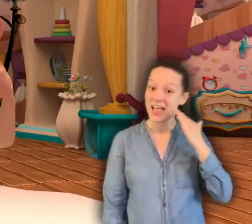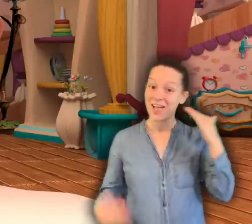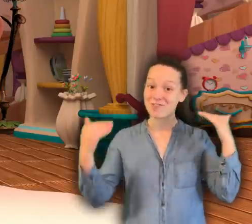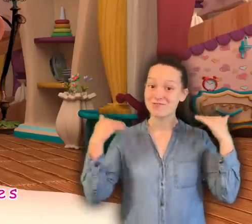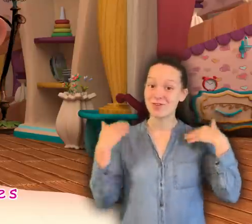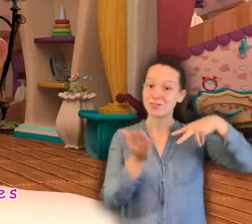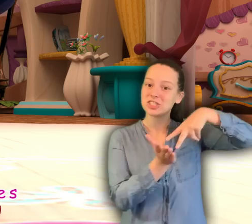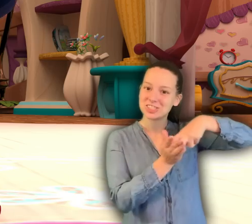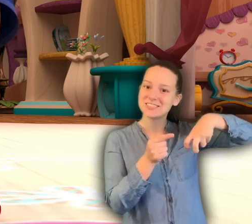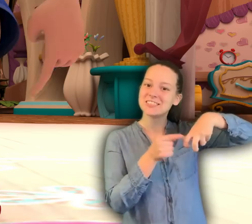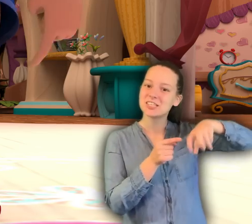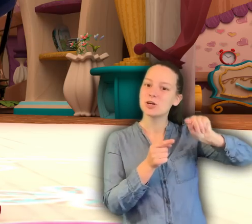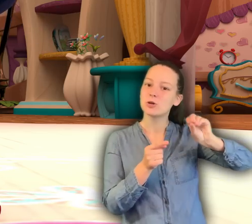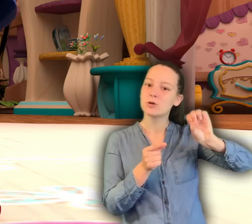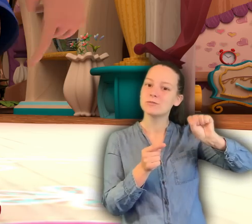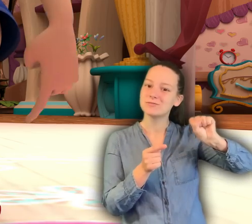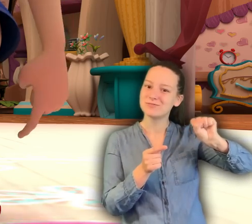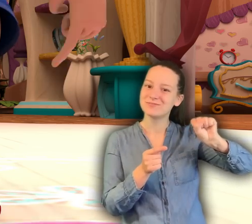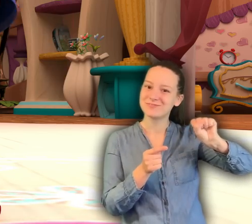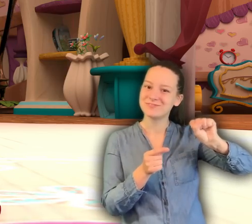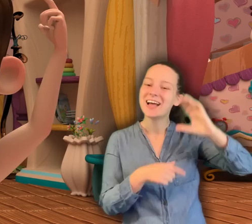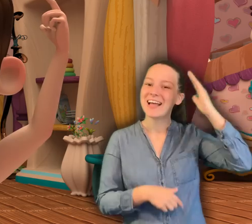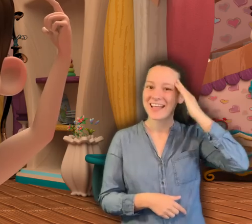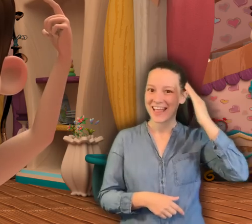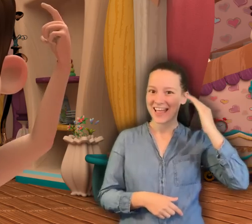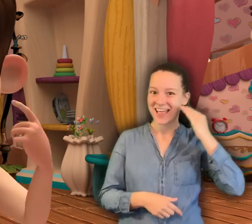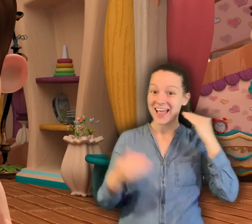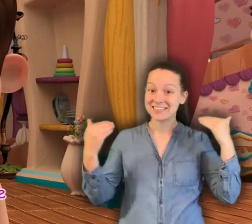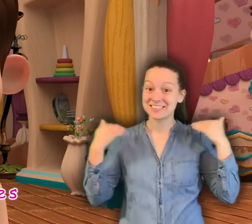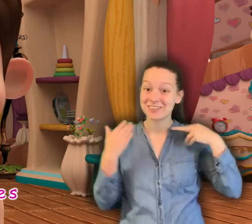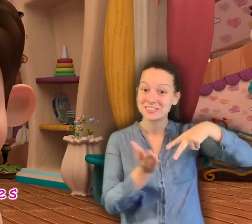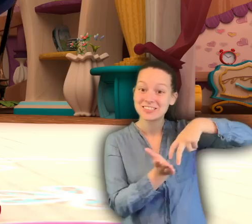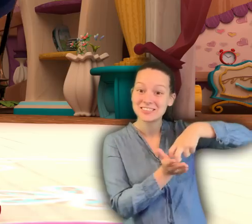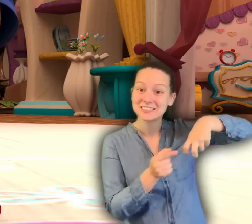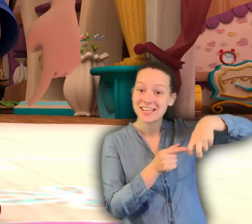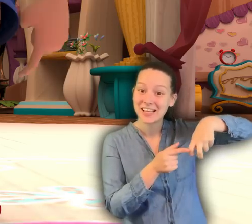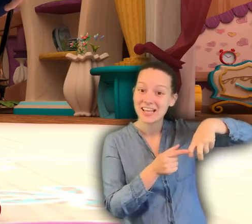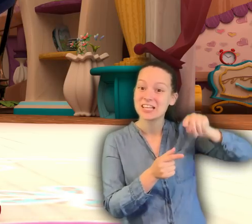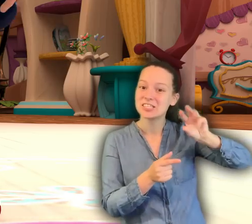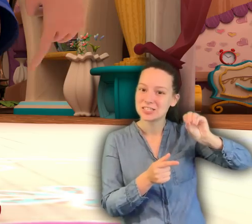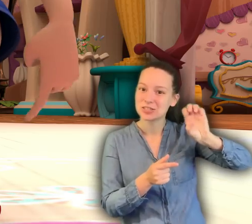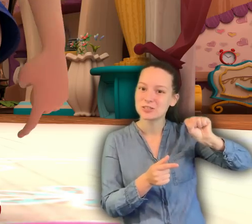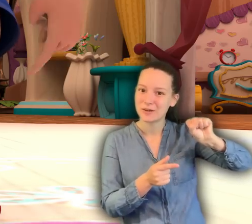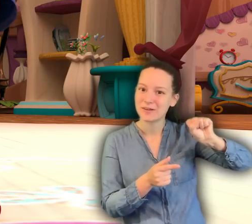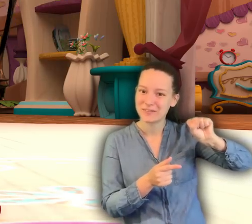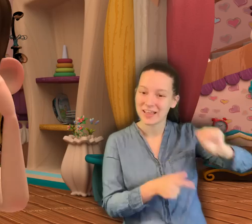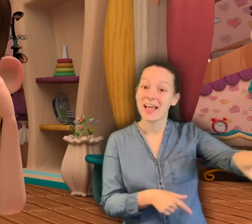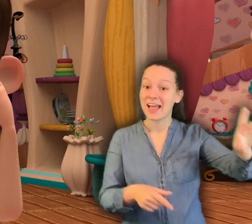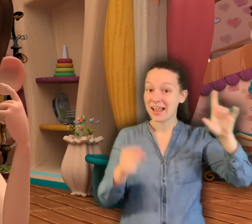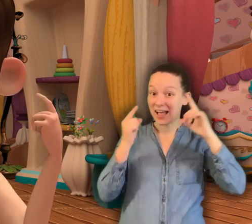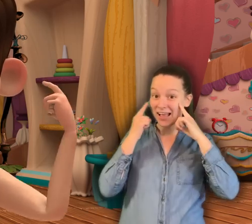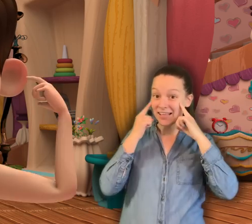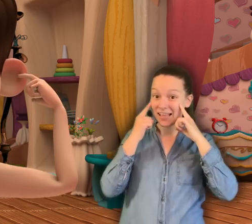head shoulders knees and toes knees and toes head shoulders knees and toes knees and toes